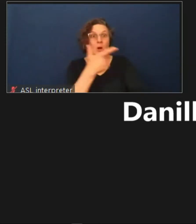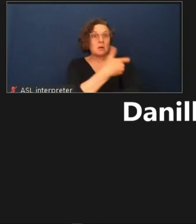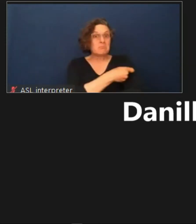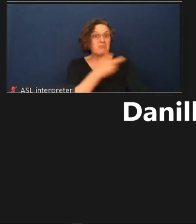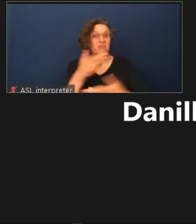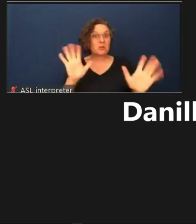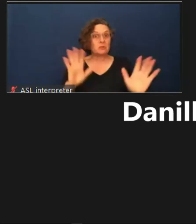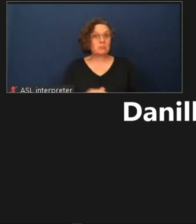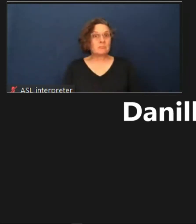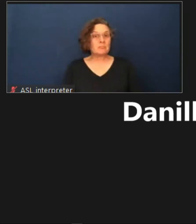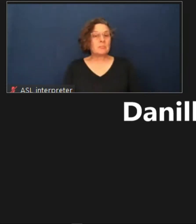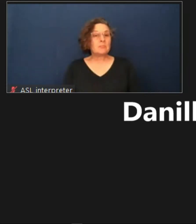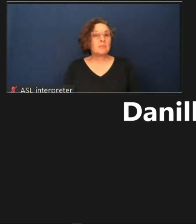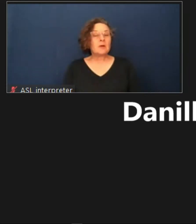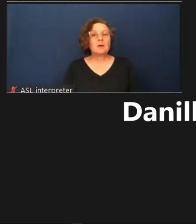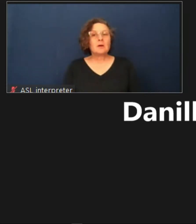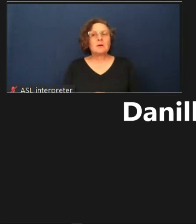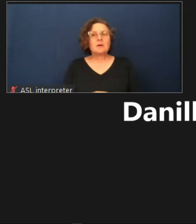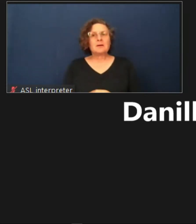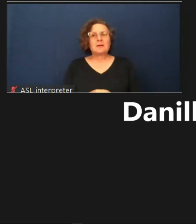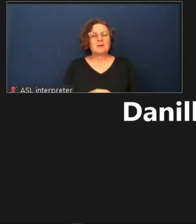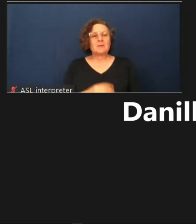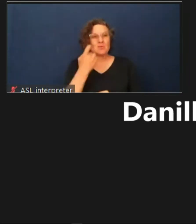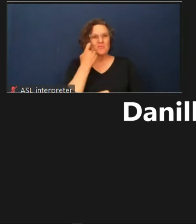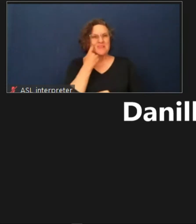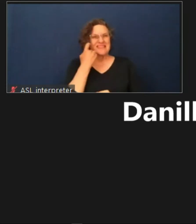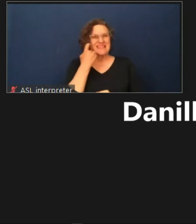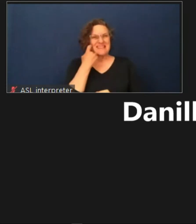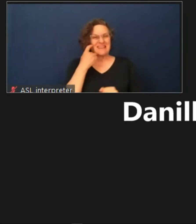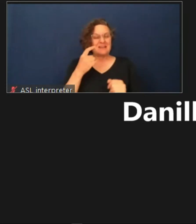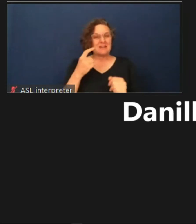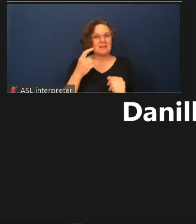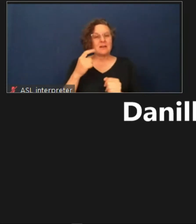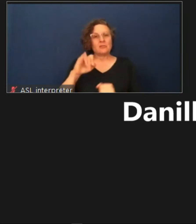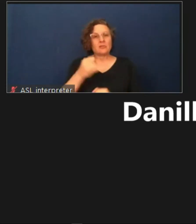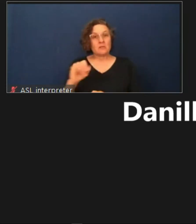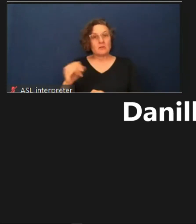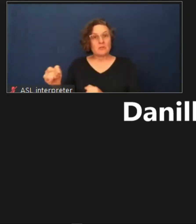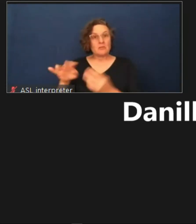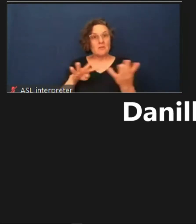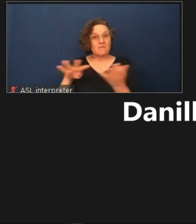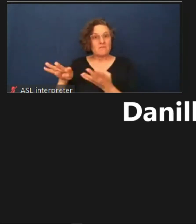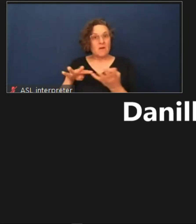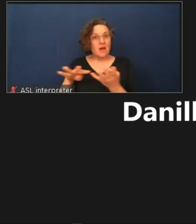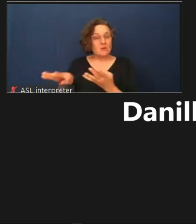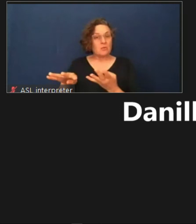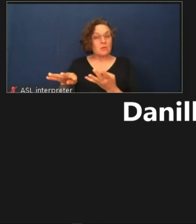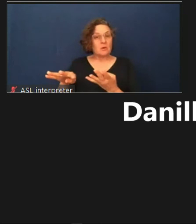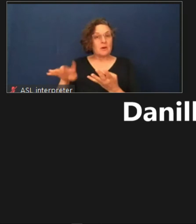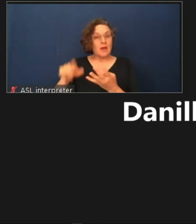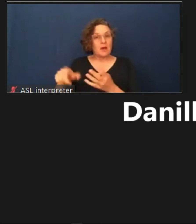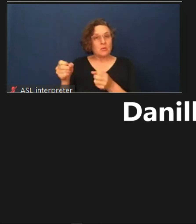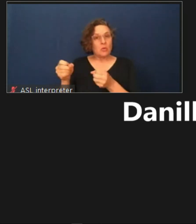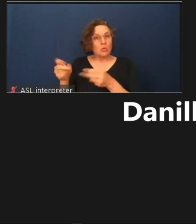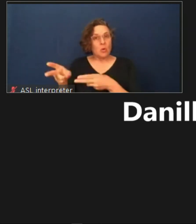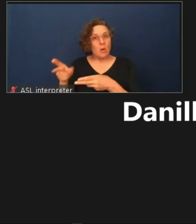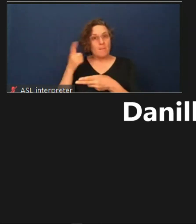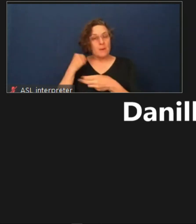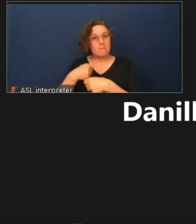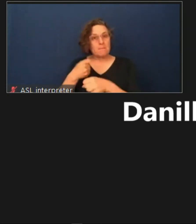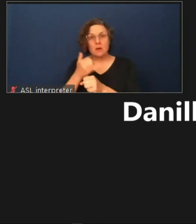And with the recent factory mix-up, is that going to change anything for Mendocino County or California?